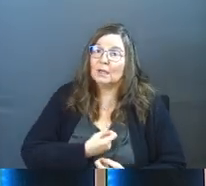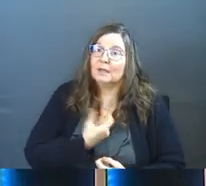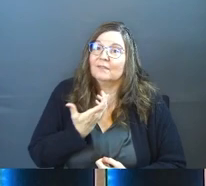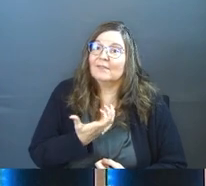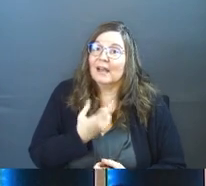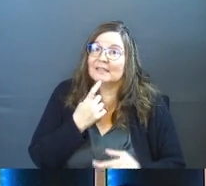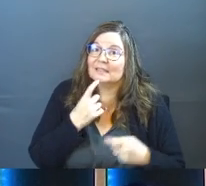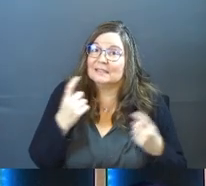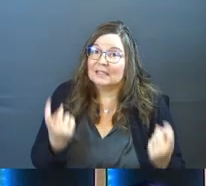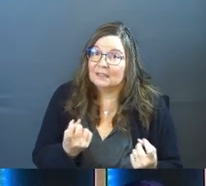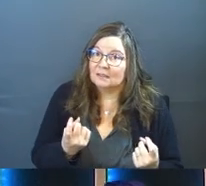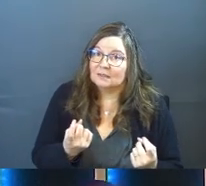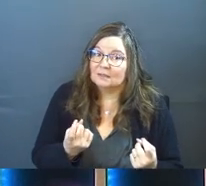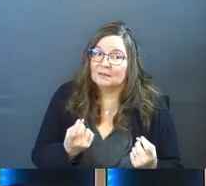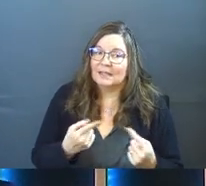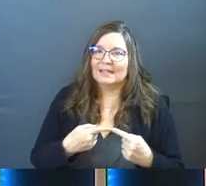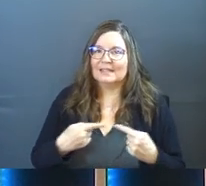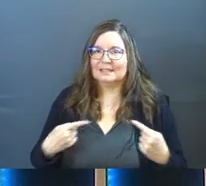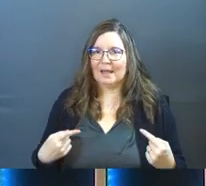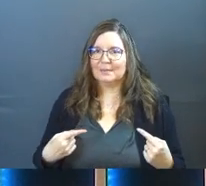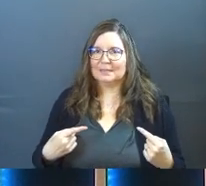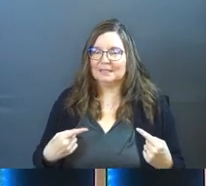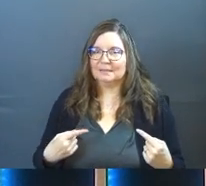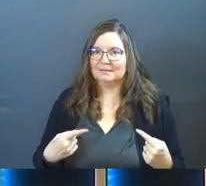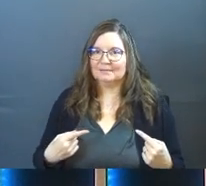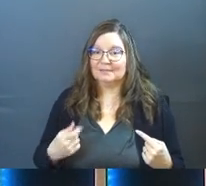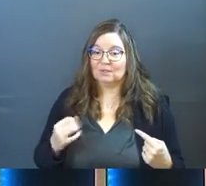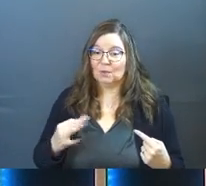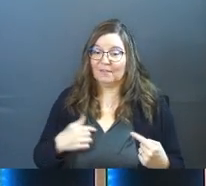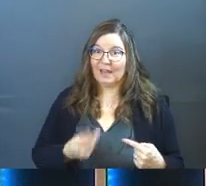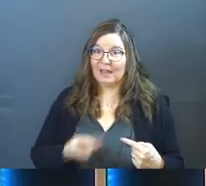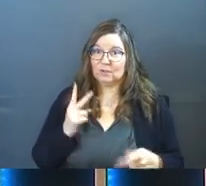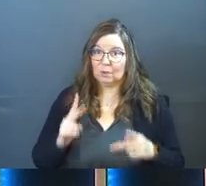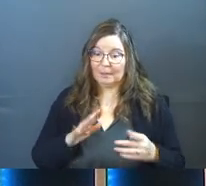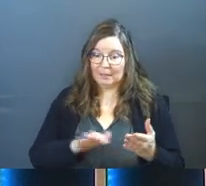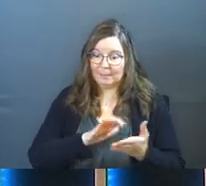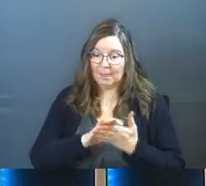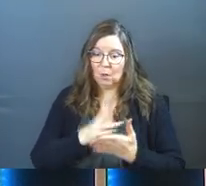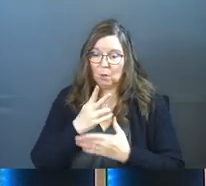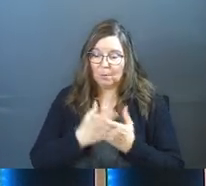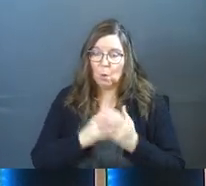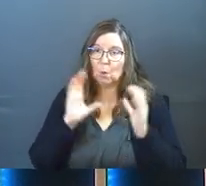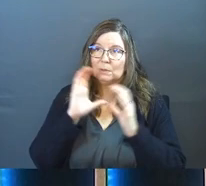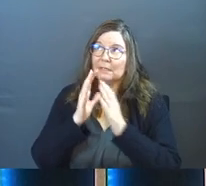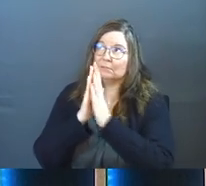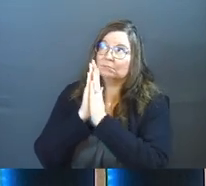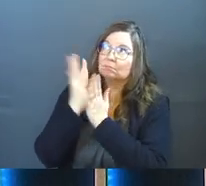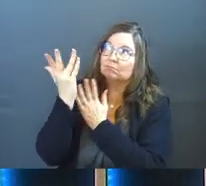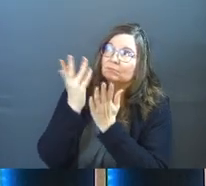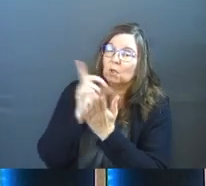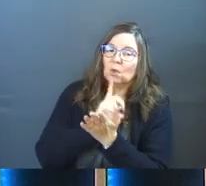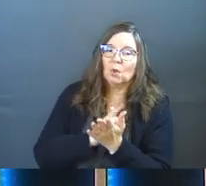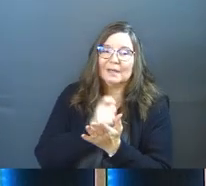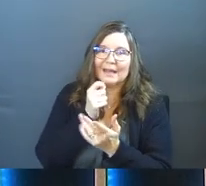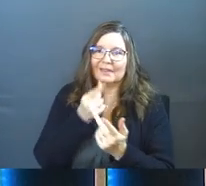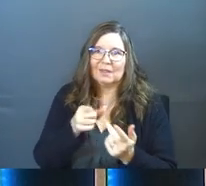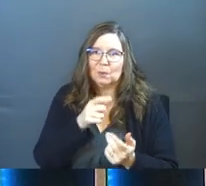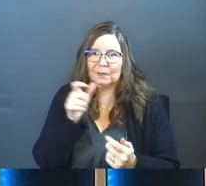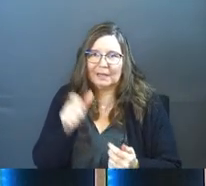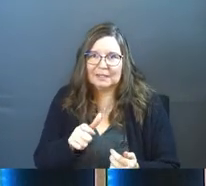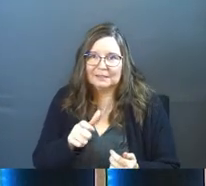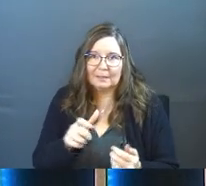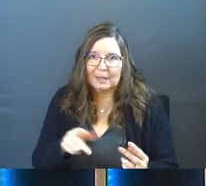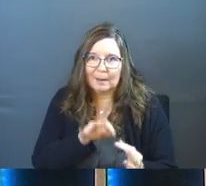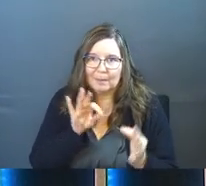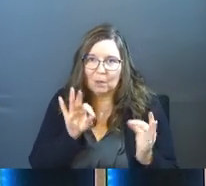sin does the opposite, which is amazing. If I've got two people in a marriage who are both seeking the Lord, it's not that either one of you are going to